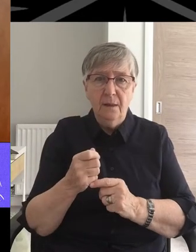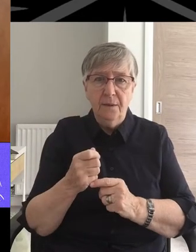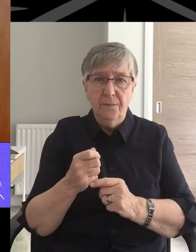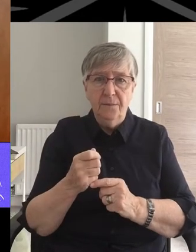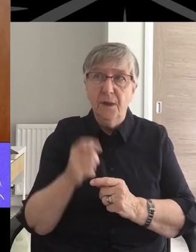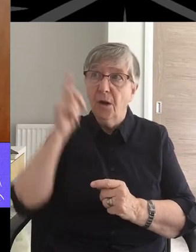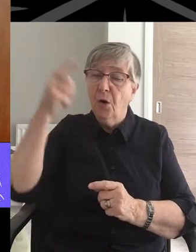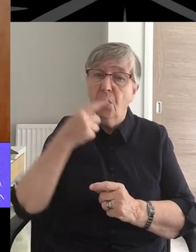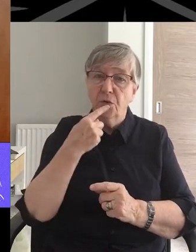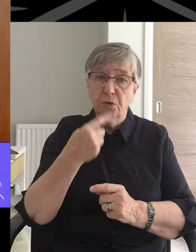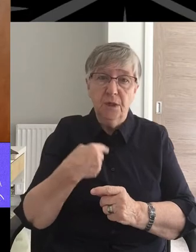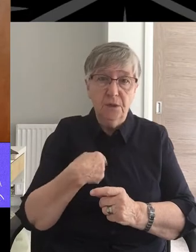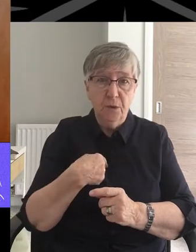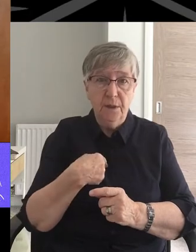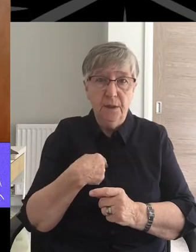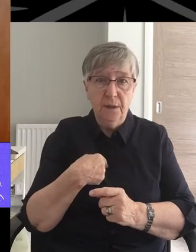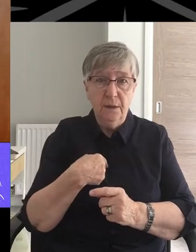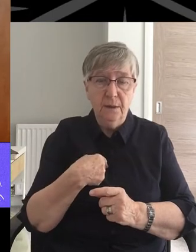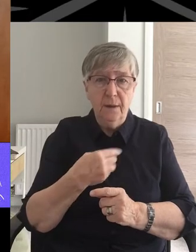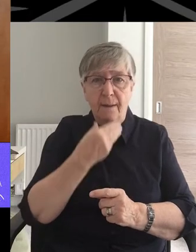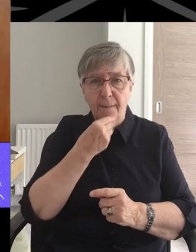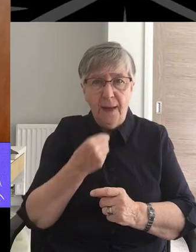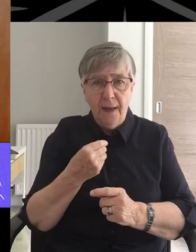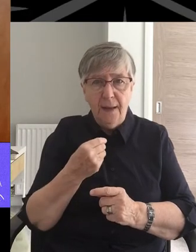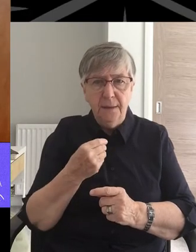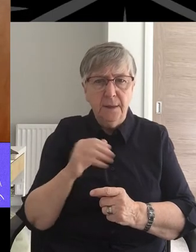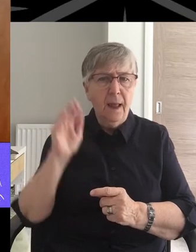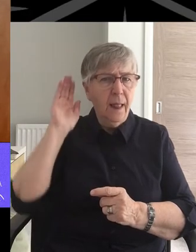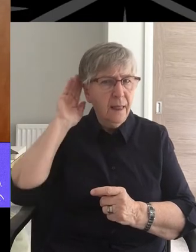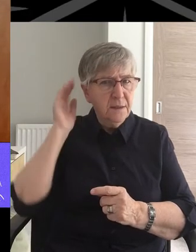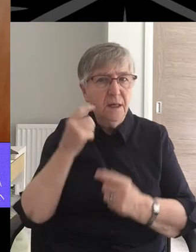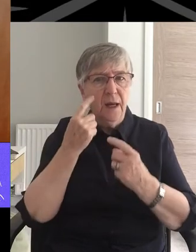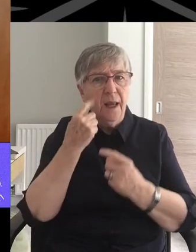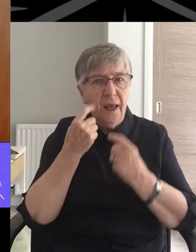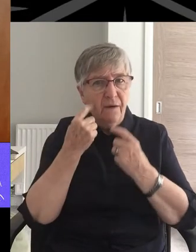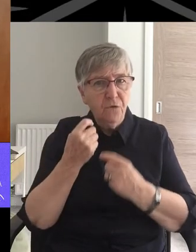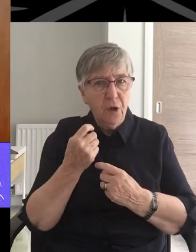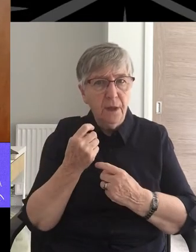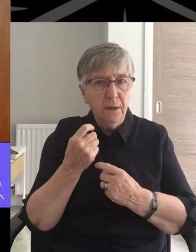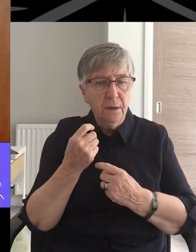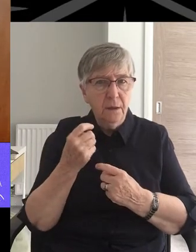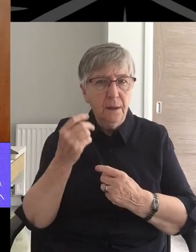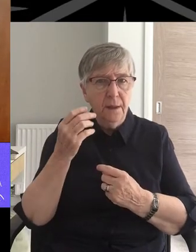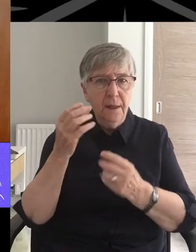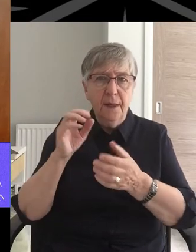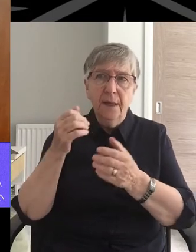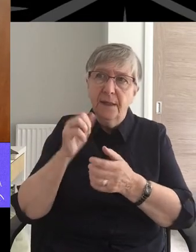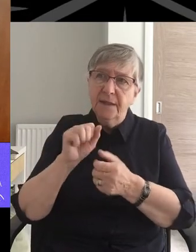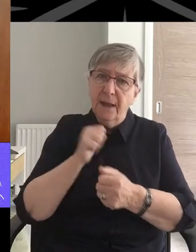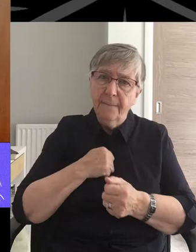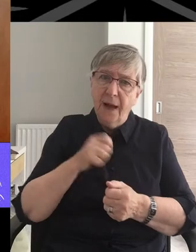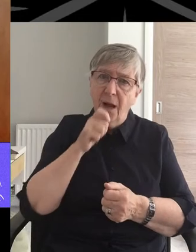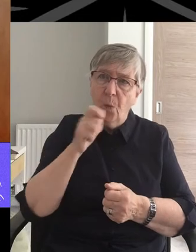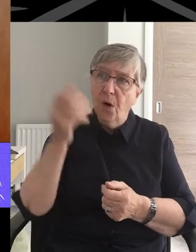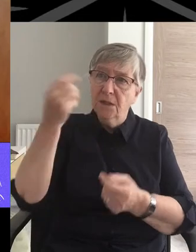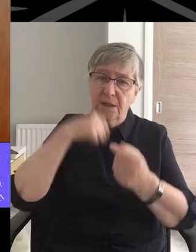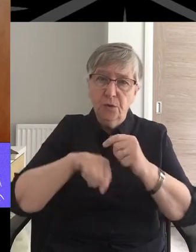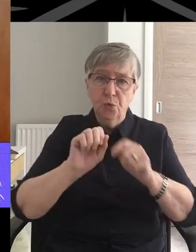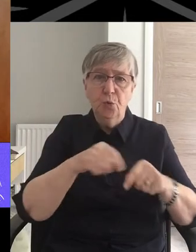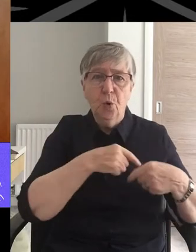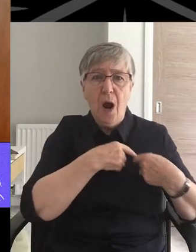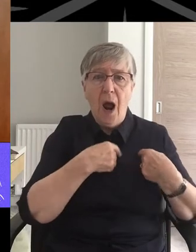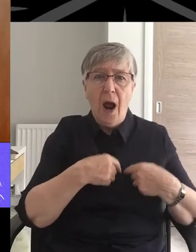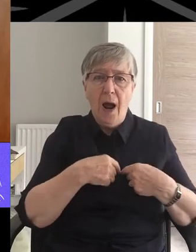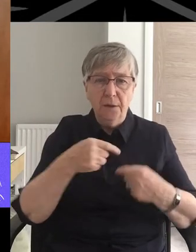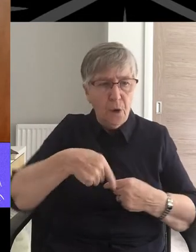And he said to me, Son of man, listen carefully and take to heart all the words I speak to you. Go now to your